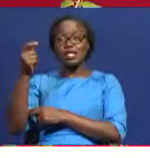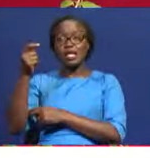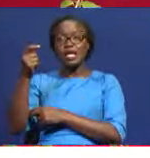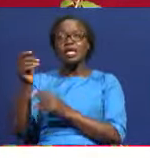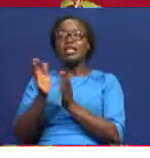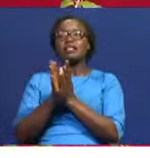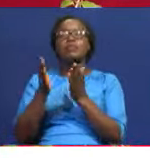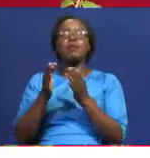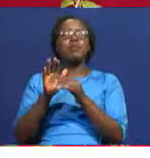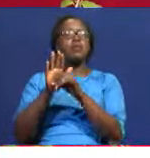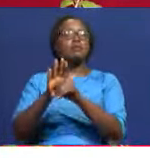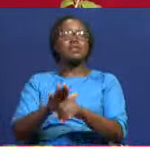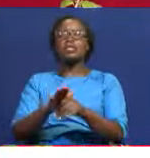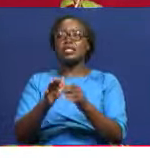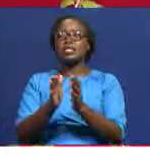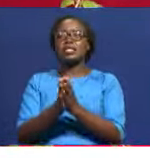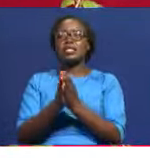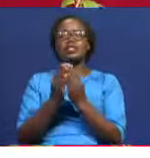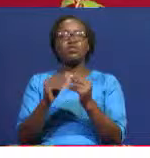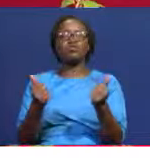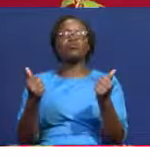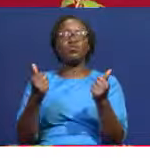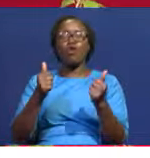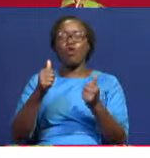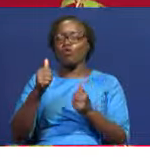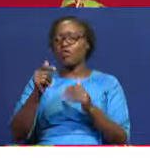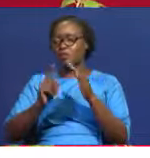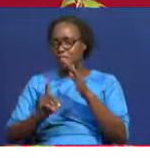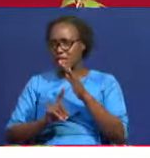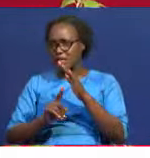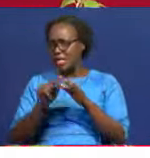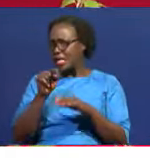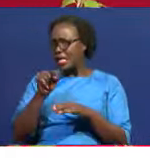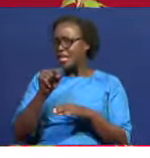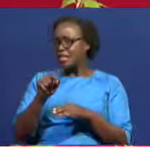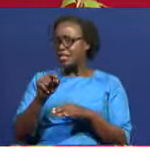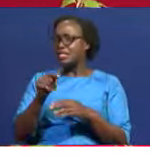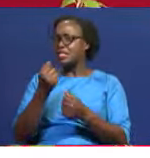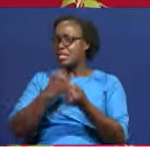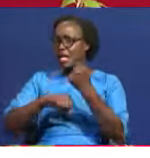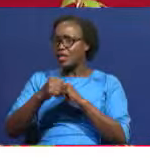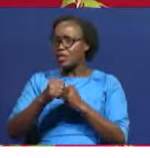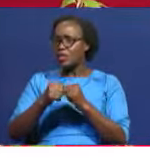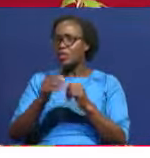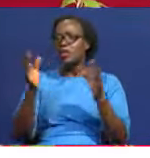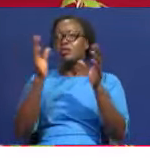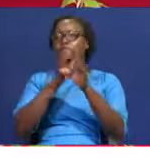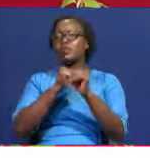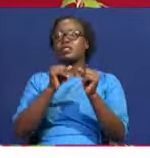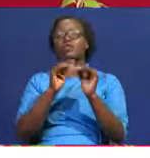public pressure is occasioning the dissolution of cabinet. With this move, President William Ruto hopes to renew